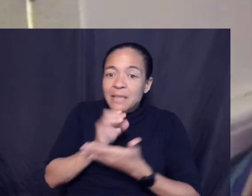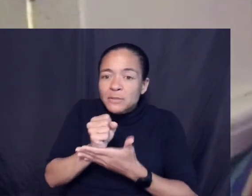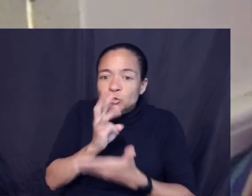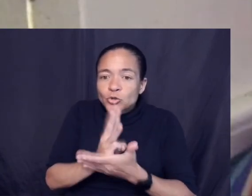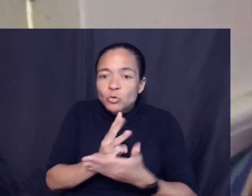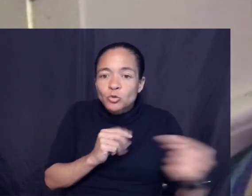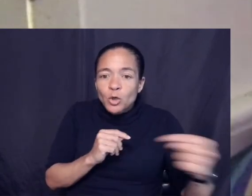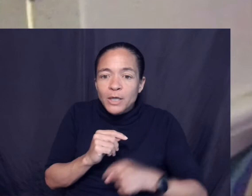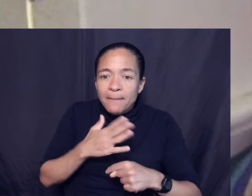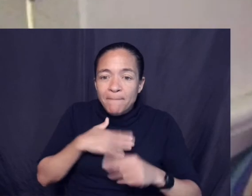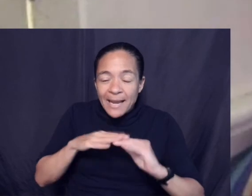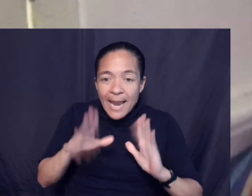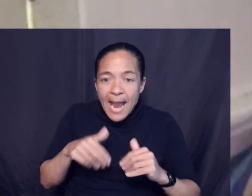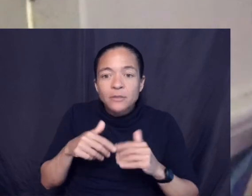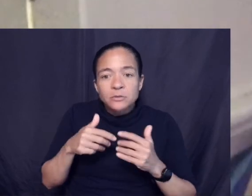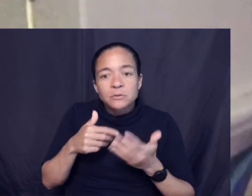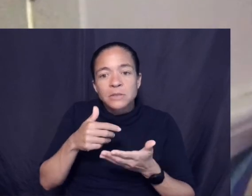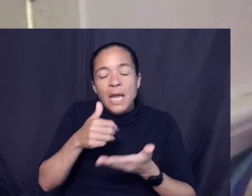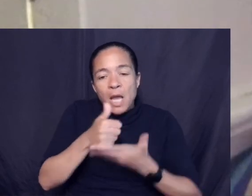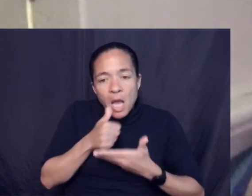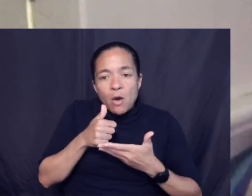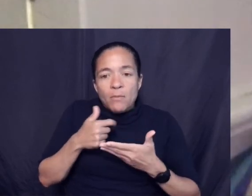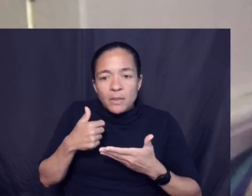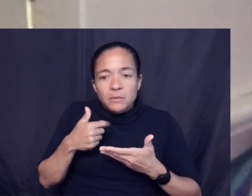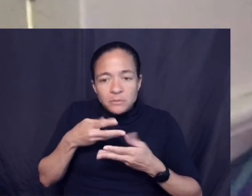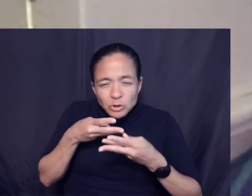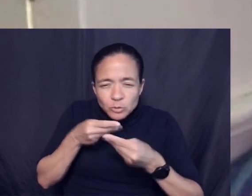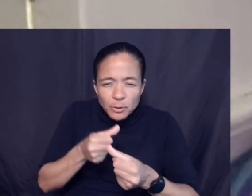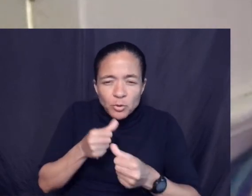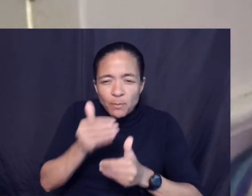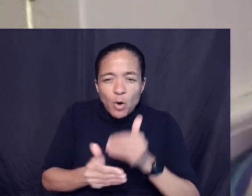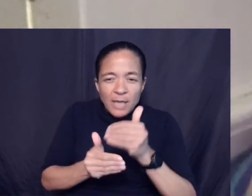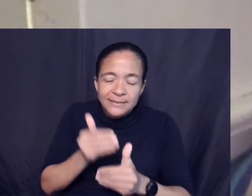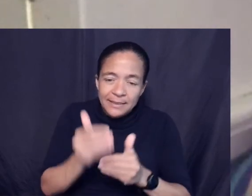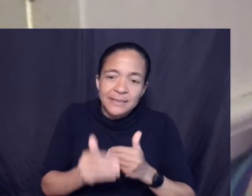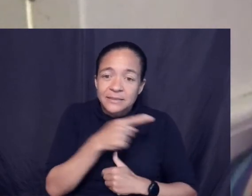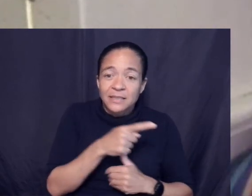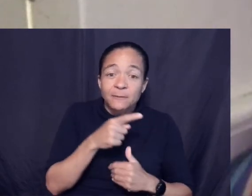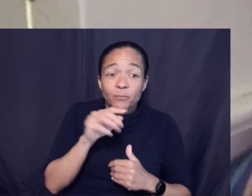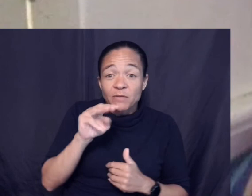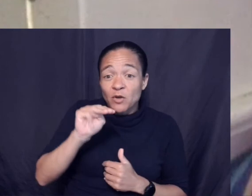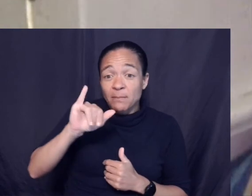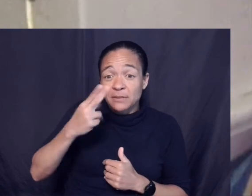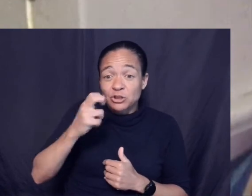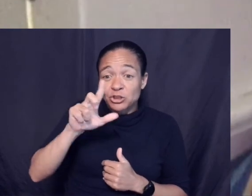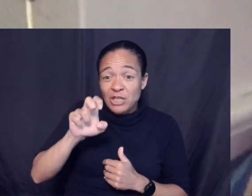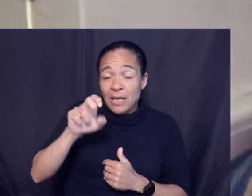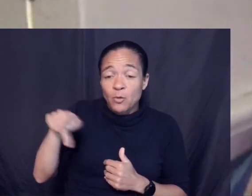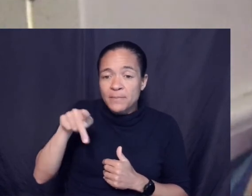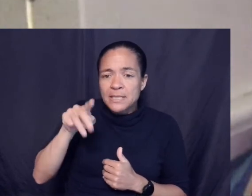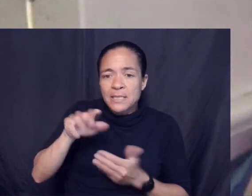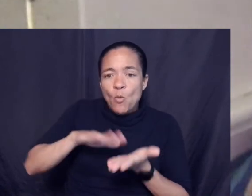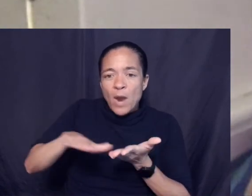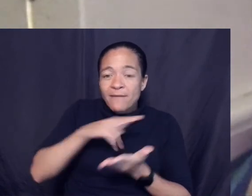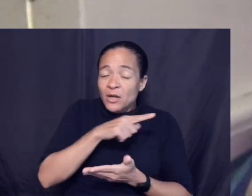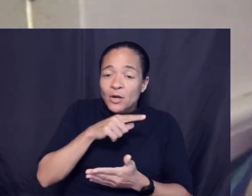social workers come to our house to try to make the process easier. June has been on the waiting list for the Michelle P. waiver since